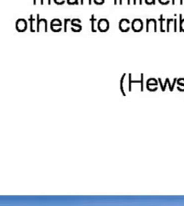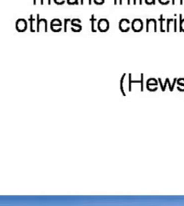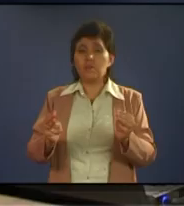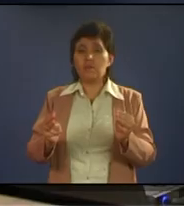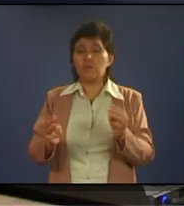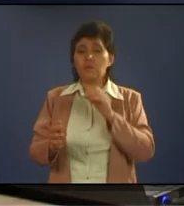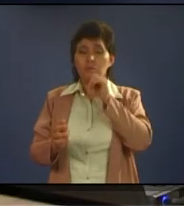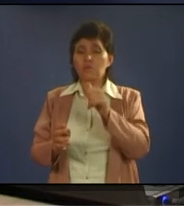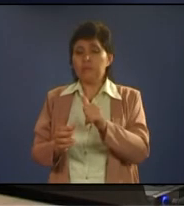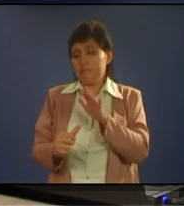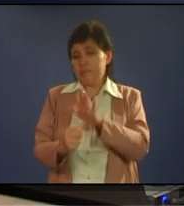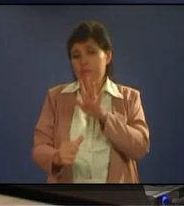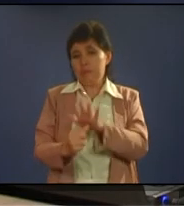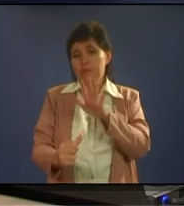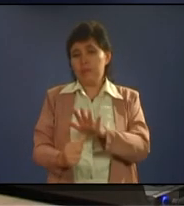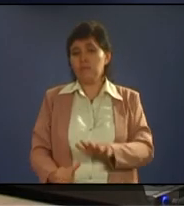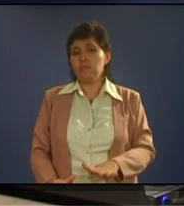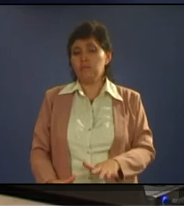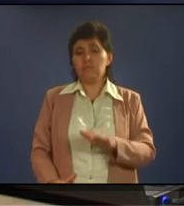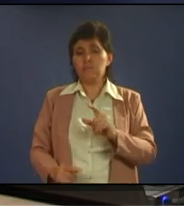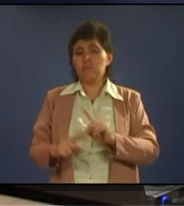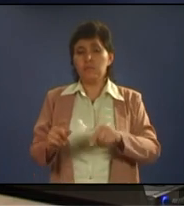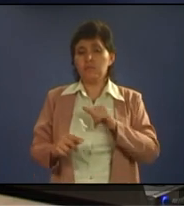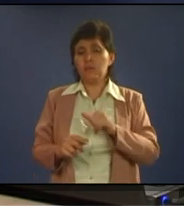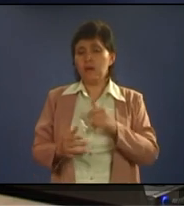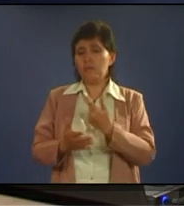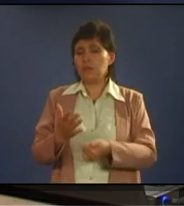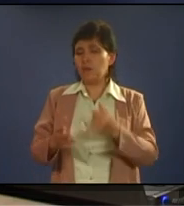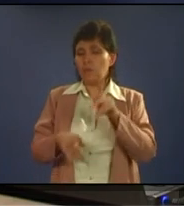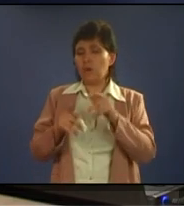in terms, you don't criticize people. You do criticize, but what people